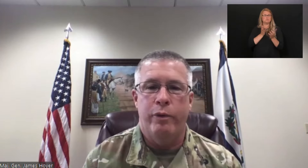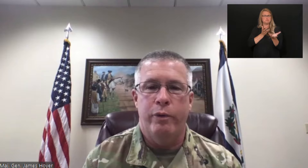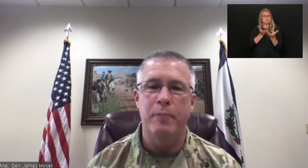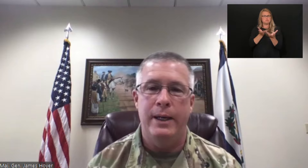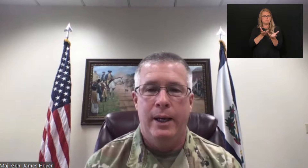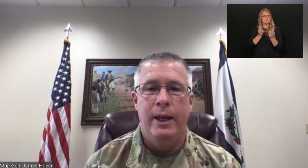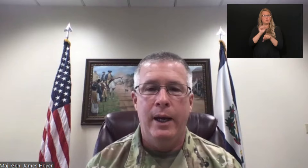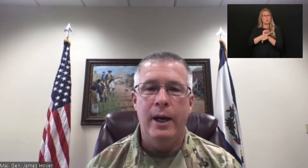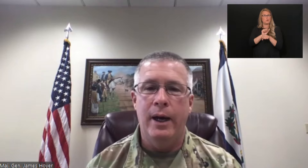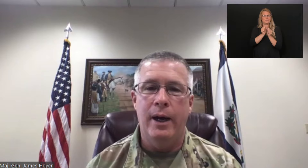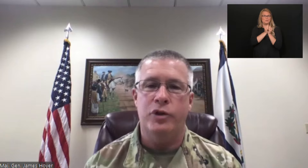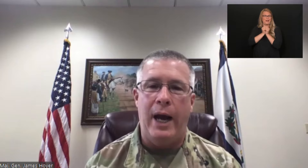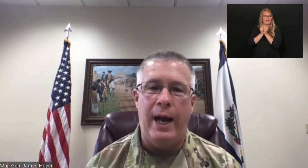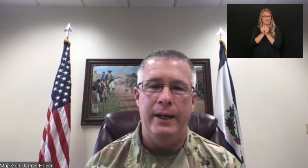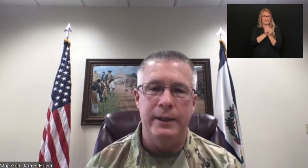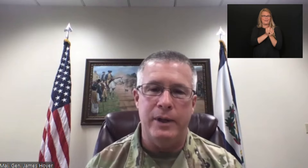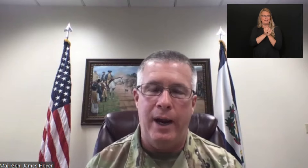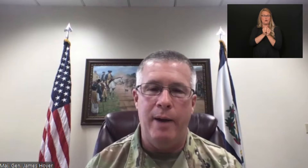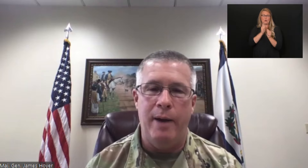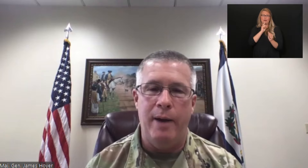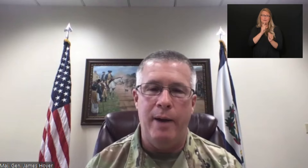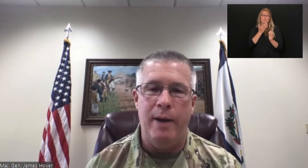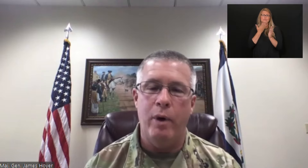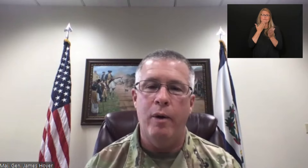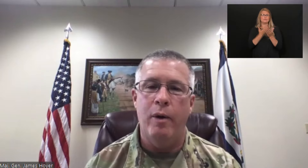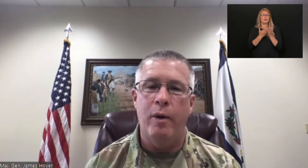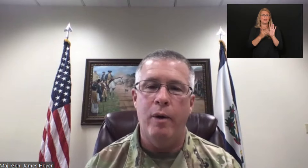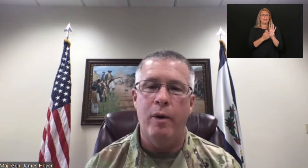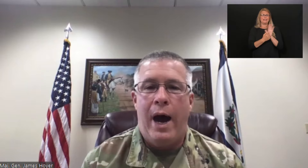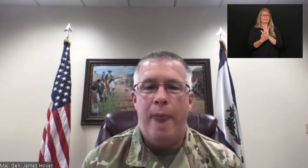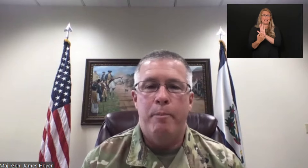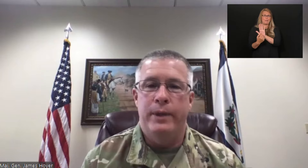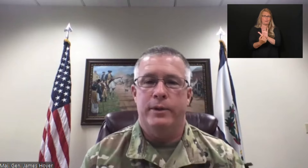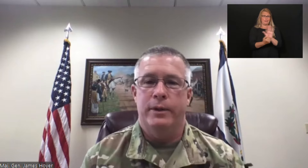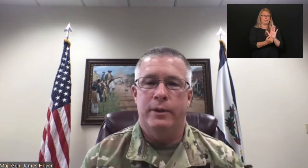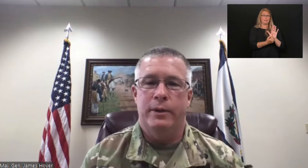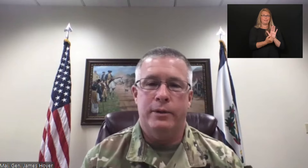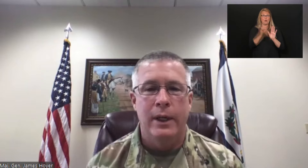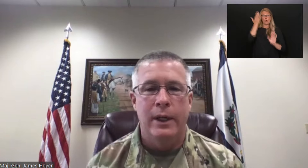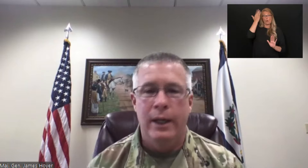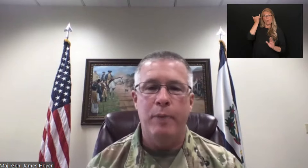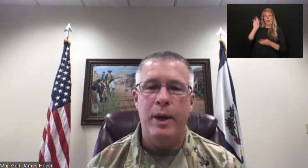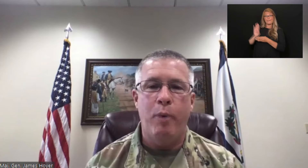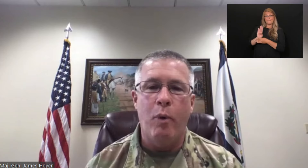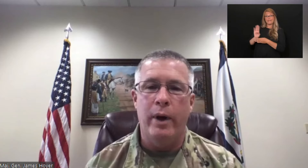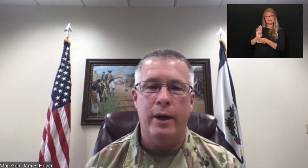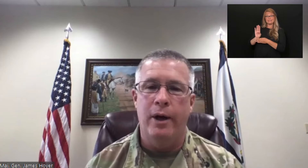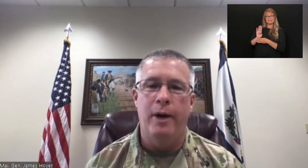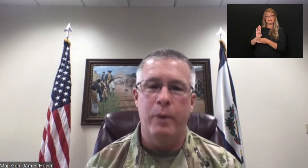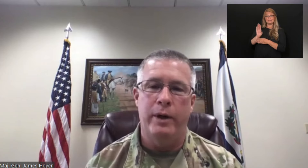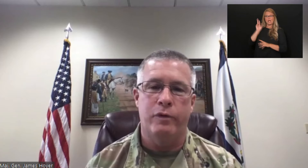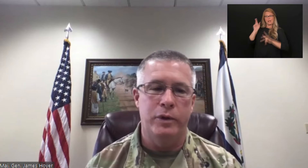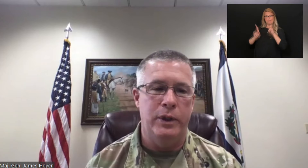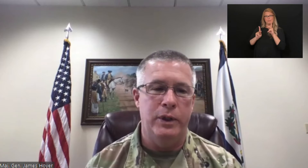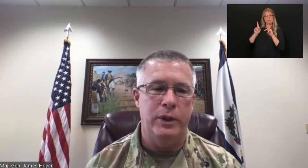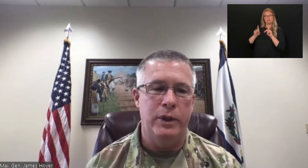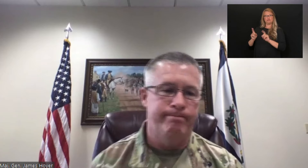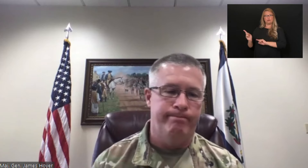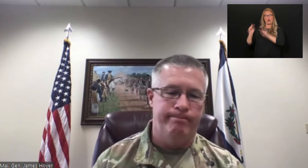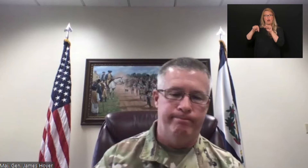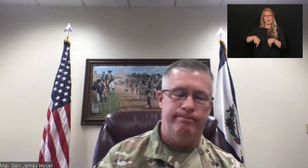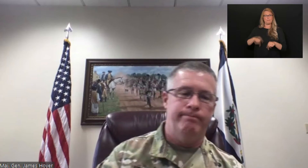this and be a shining example for why businesses and people want to come to West